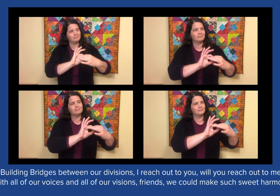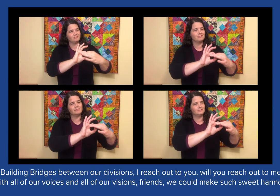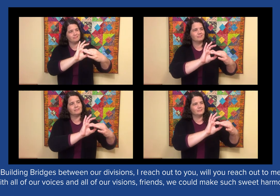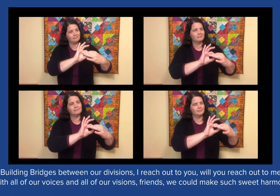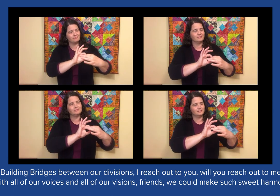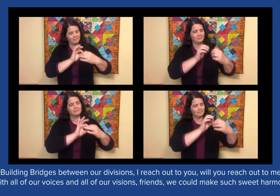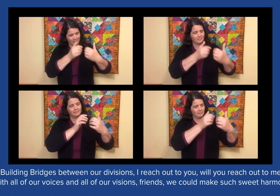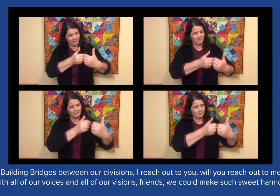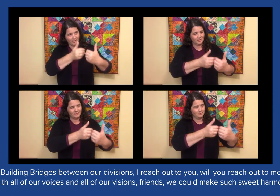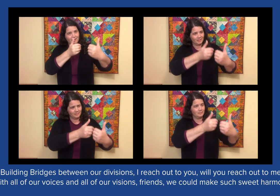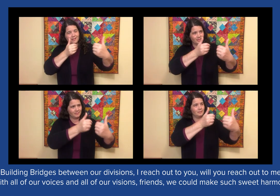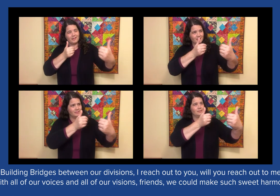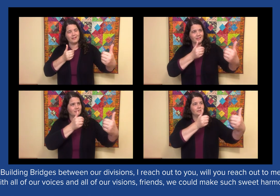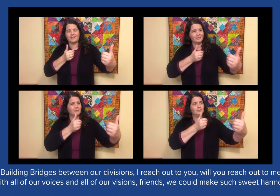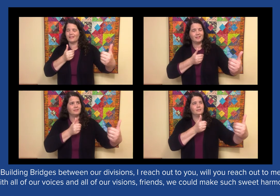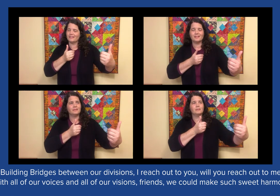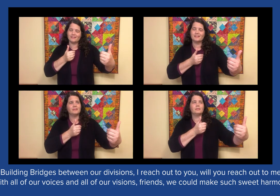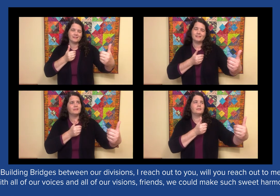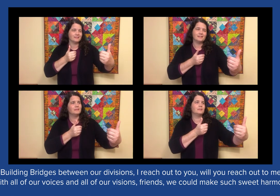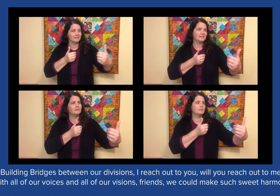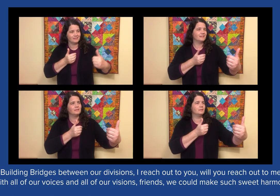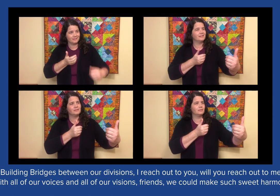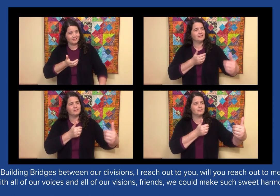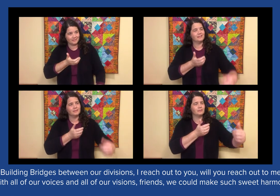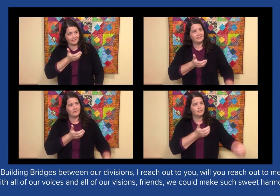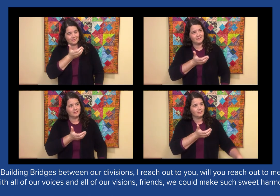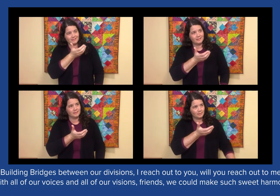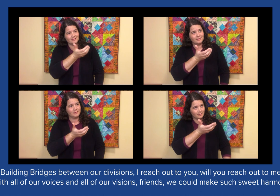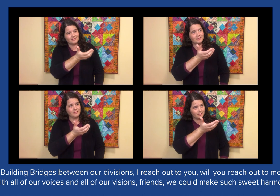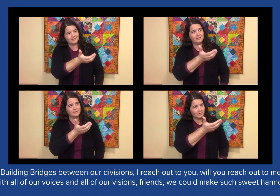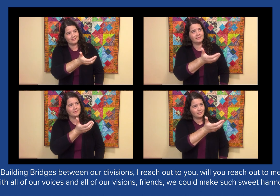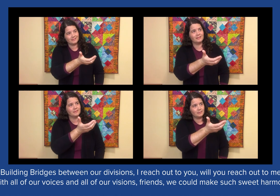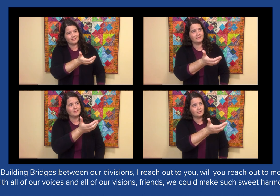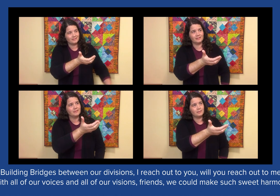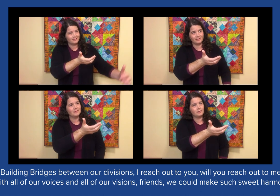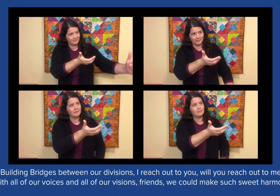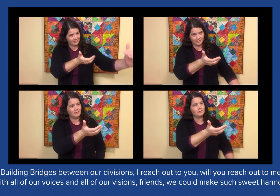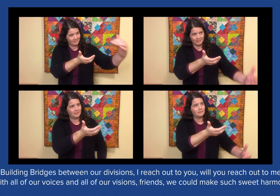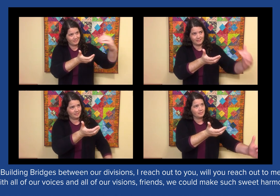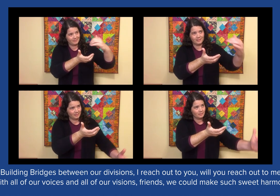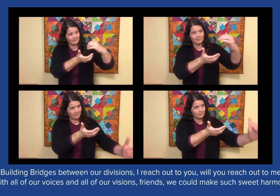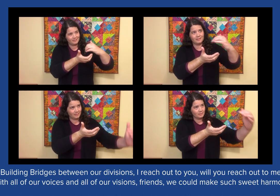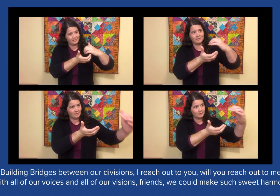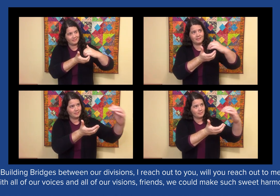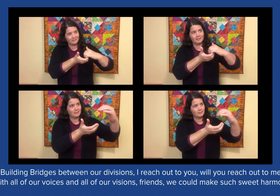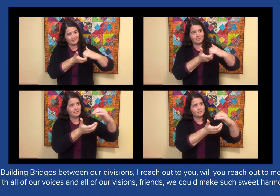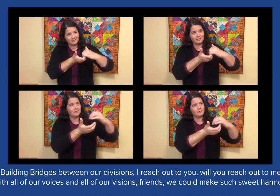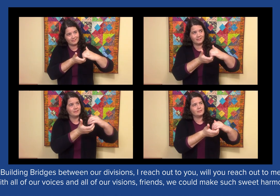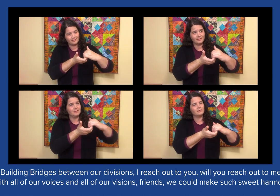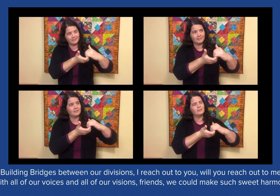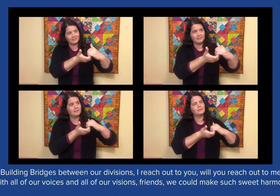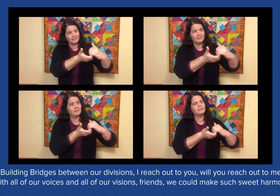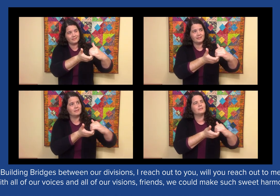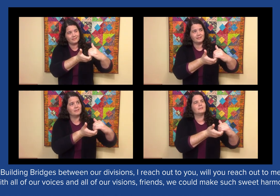Building bridges between our divisions, I reach out to you, will